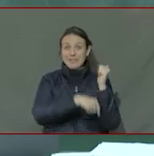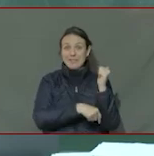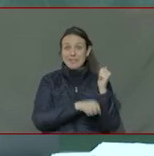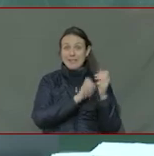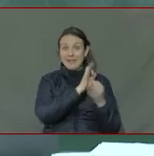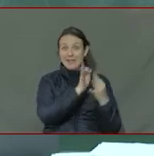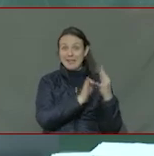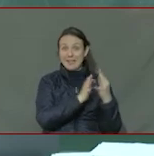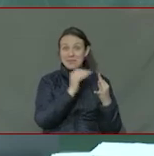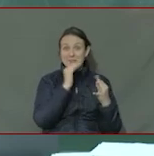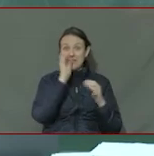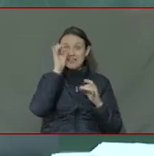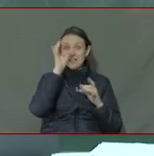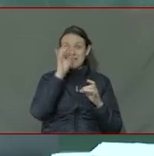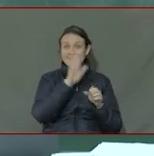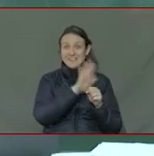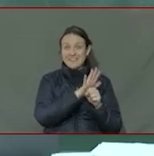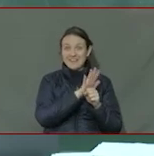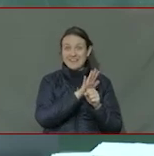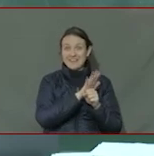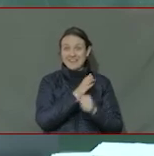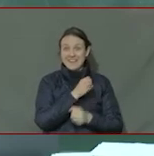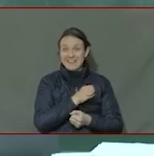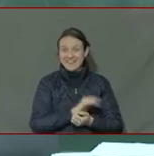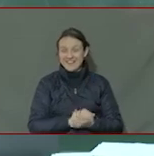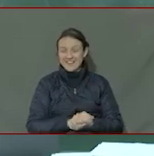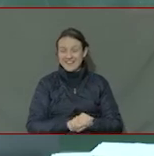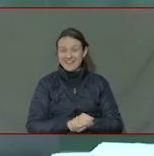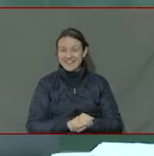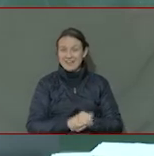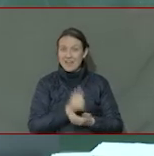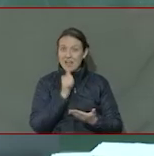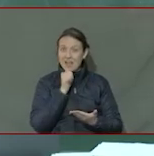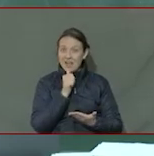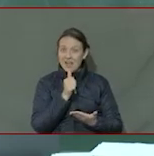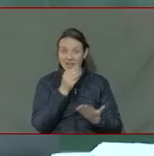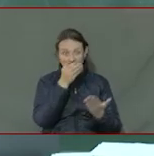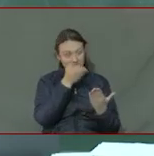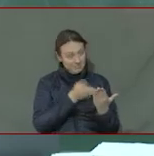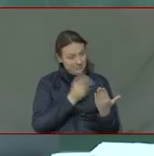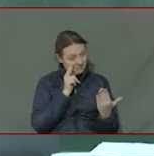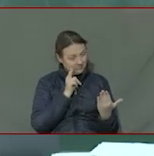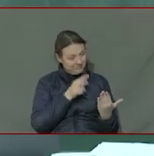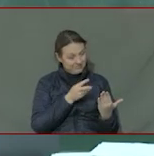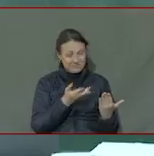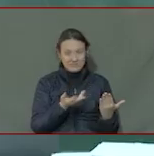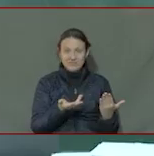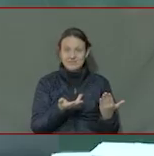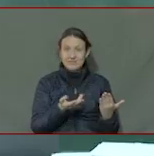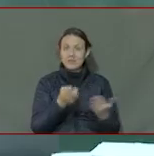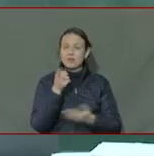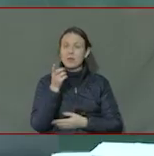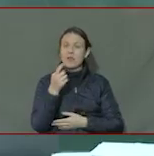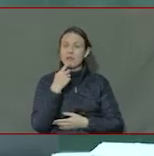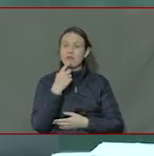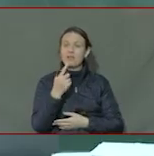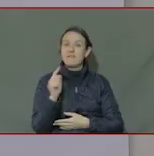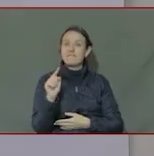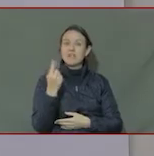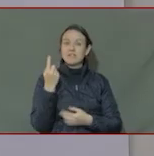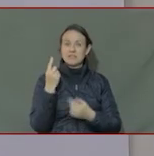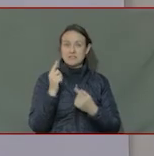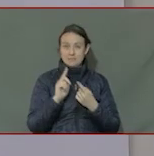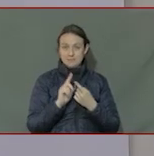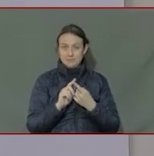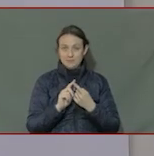more information in that question paper that's thick. It's answers packed in there for you. So what did he say? He says, look